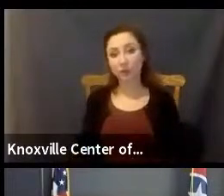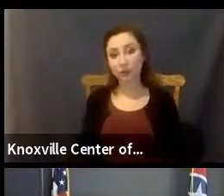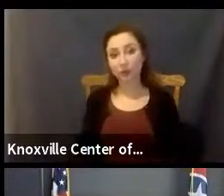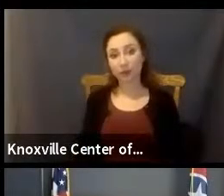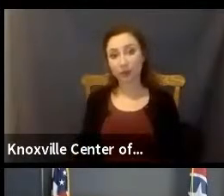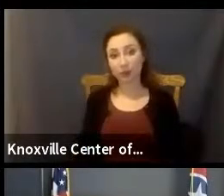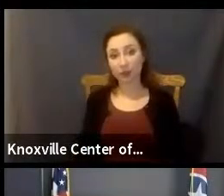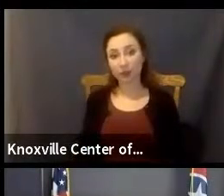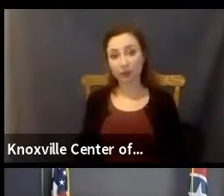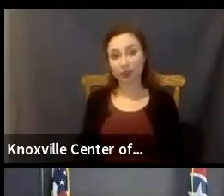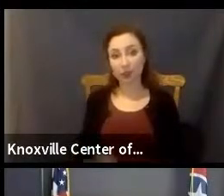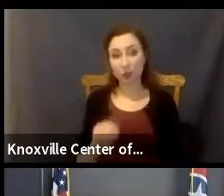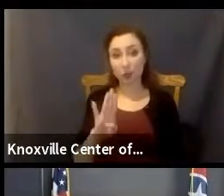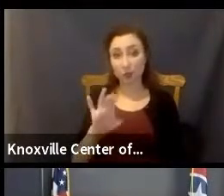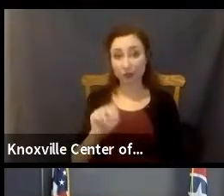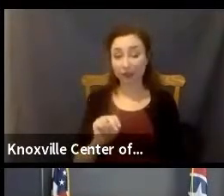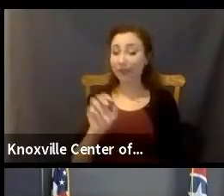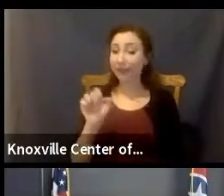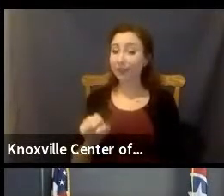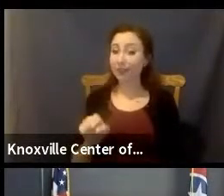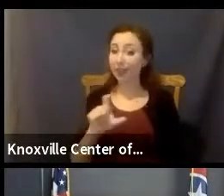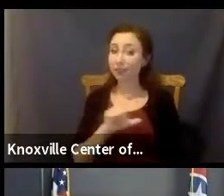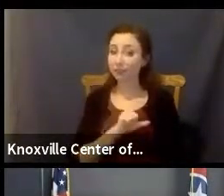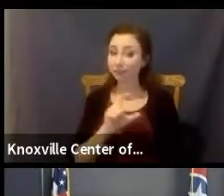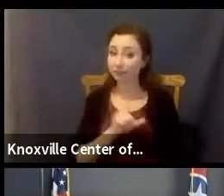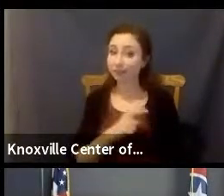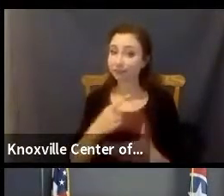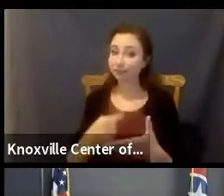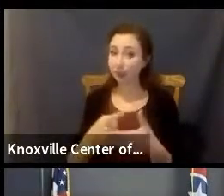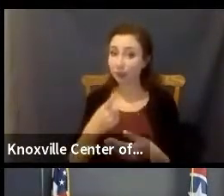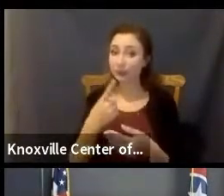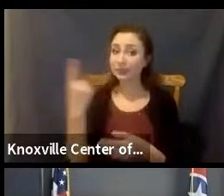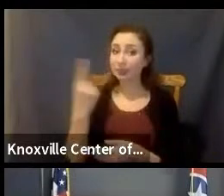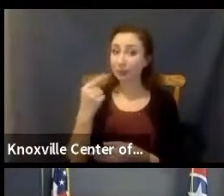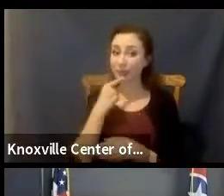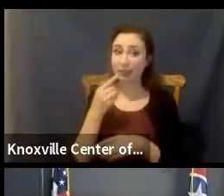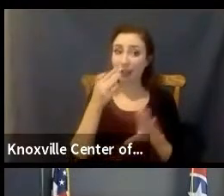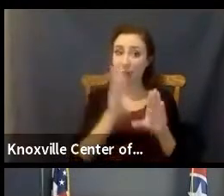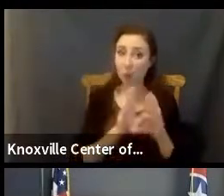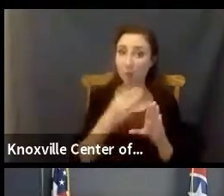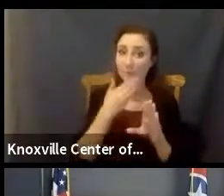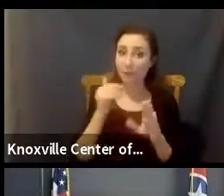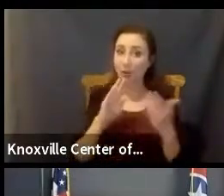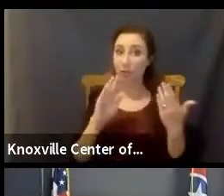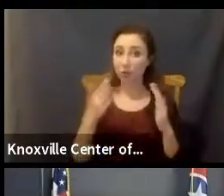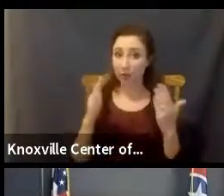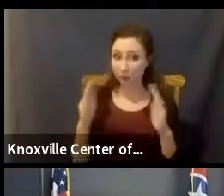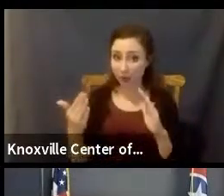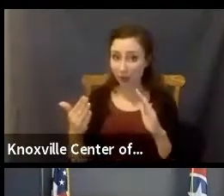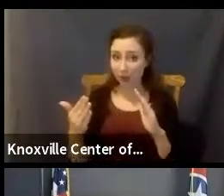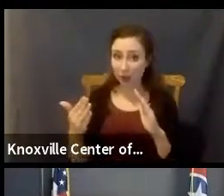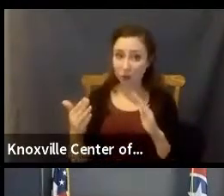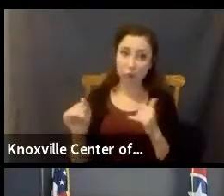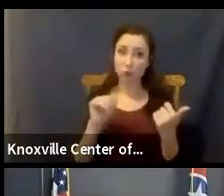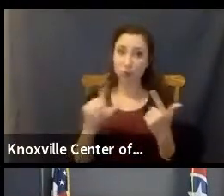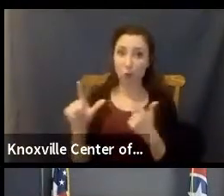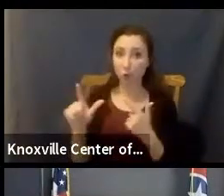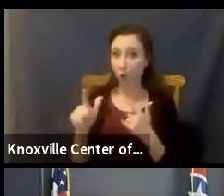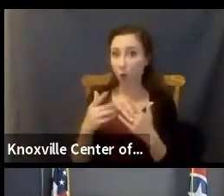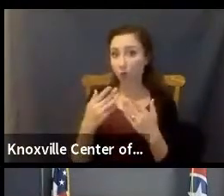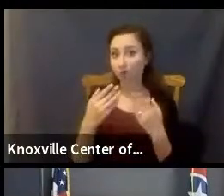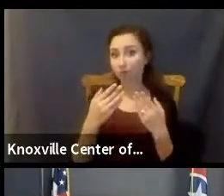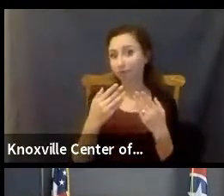the chief to comment on whether something that says closing is better than saying all